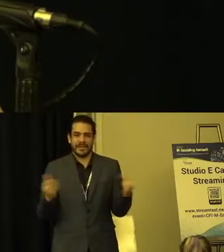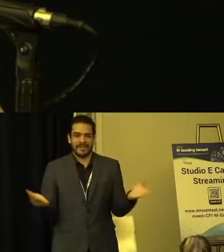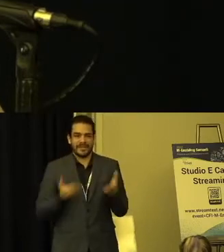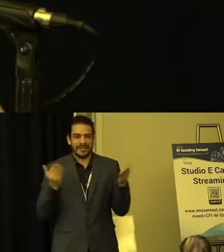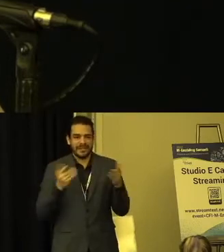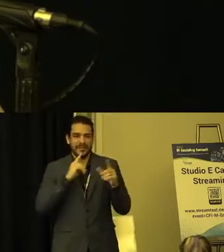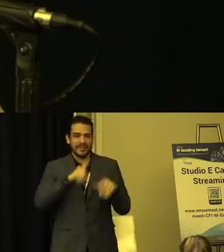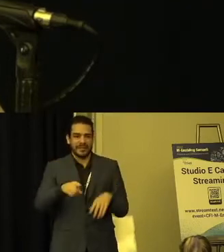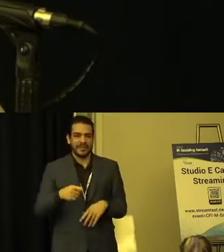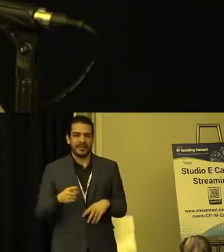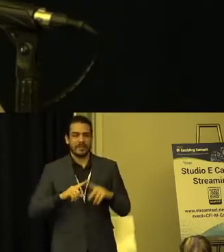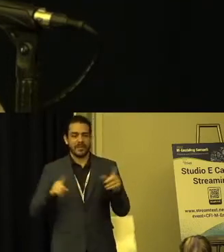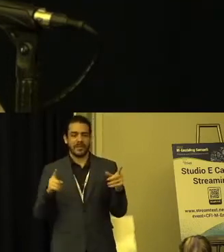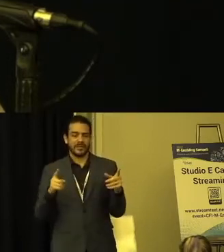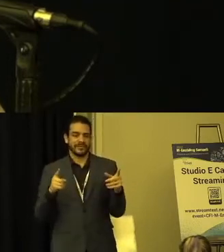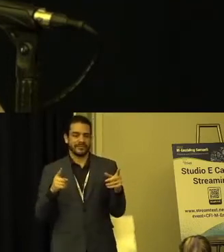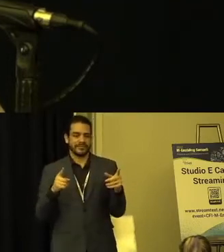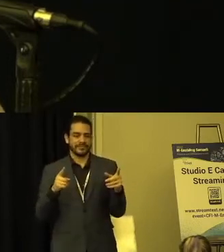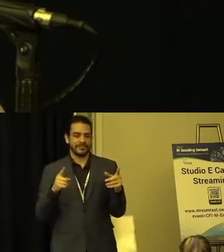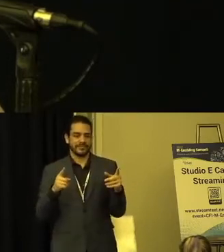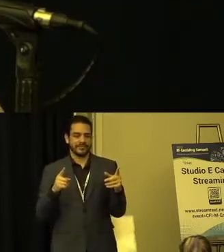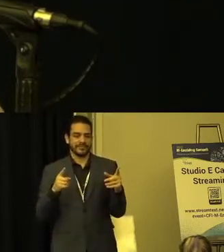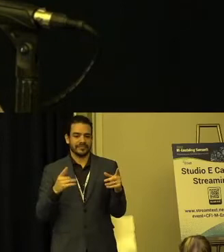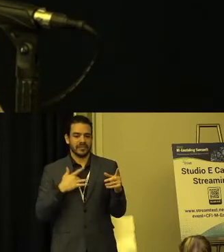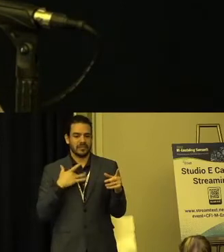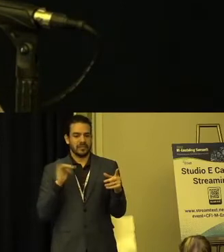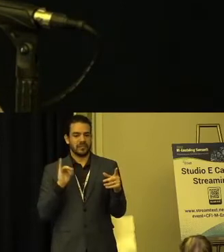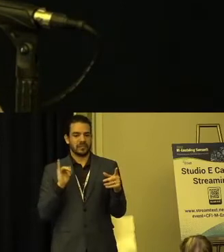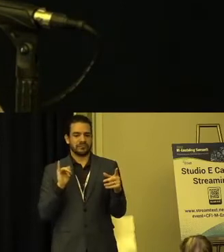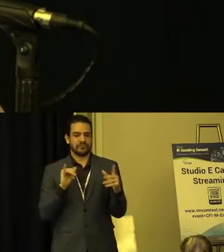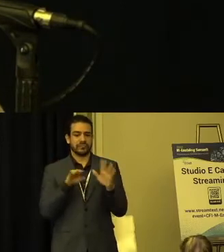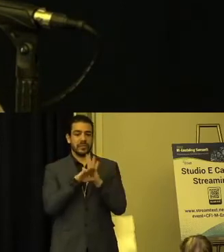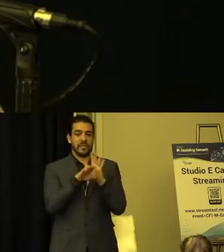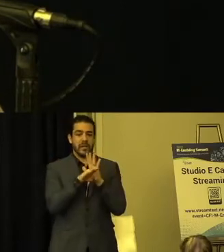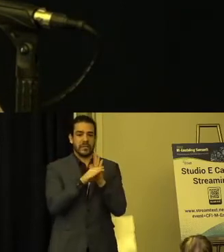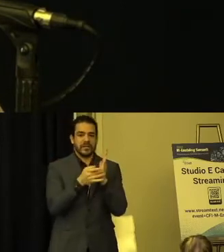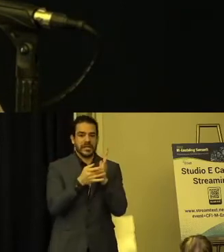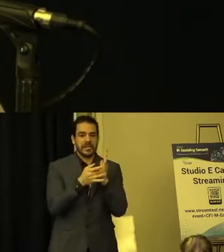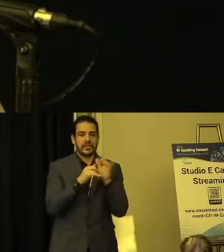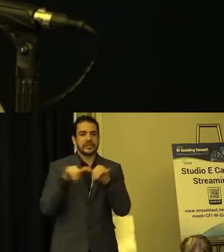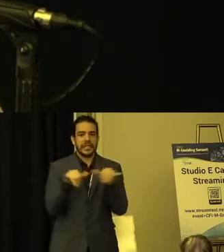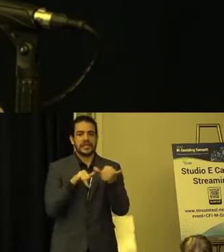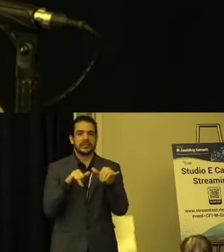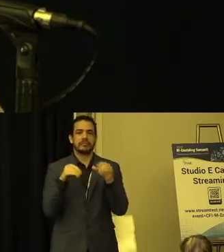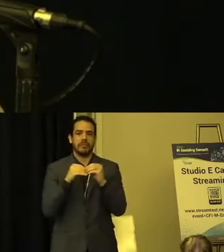time, it seems that it's taking longer and longer to develop the technical standards